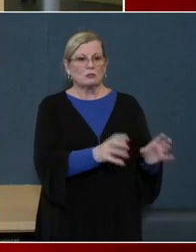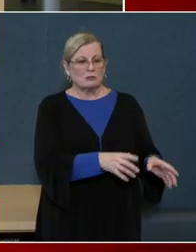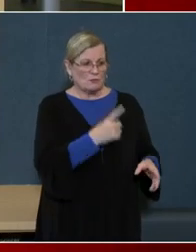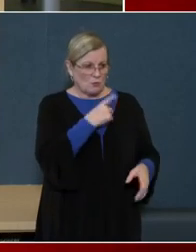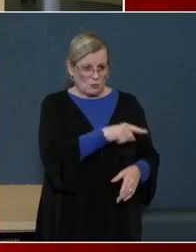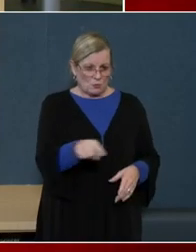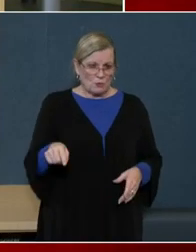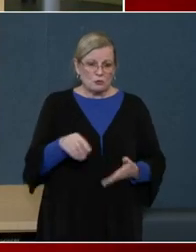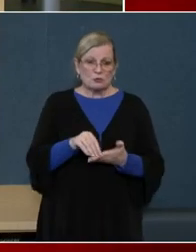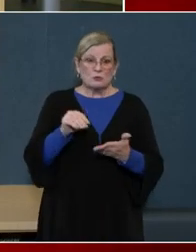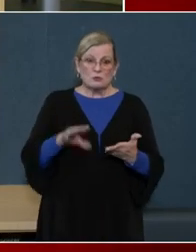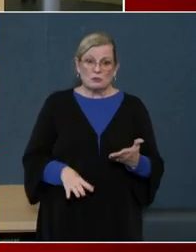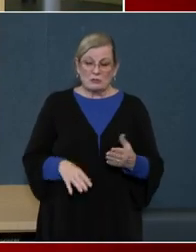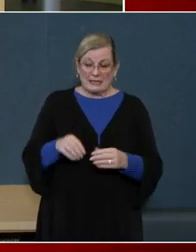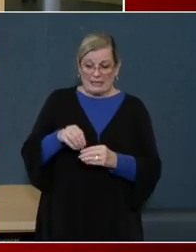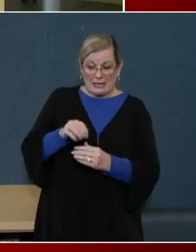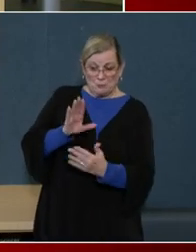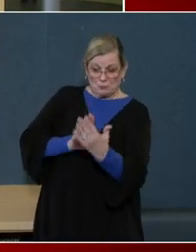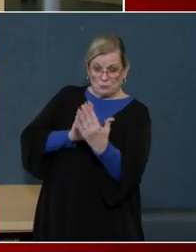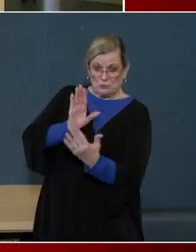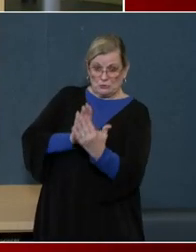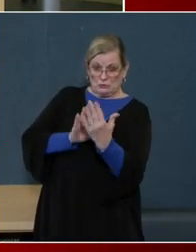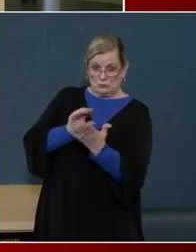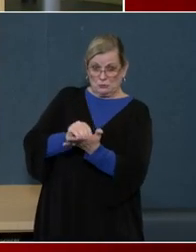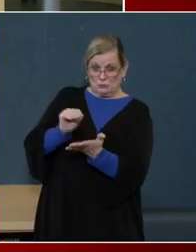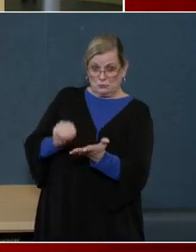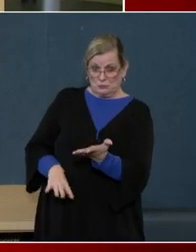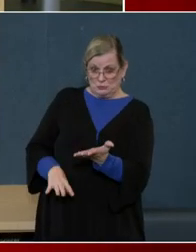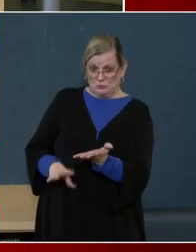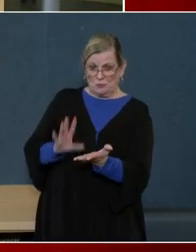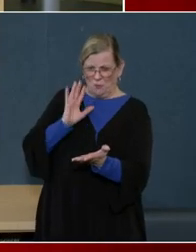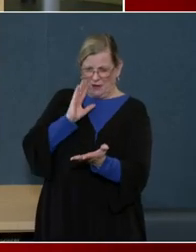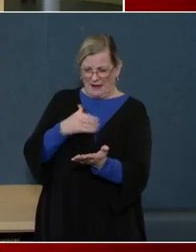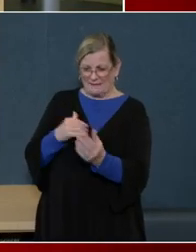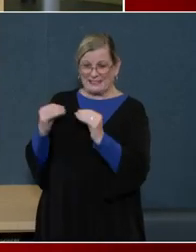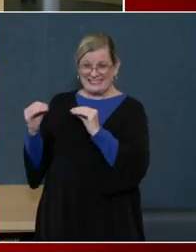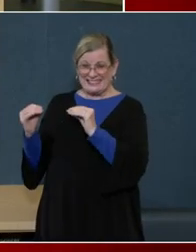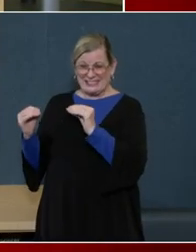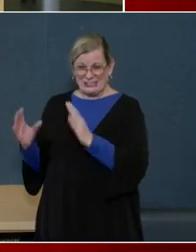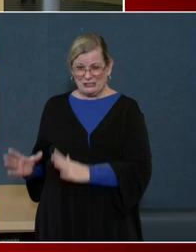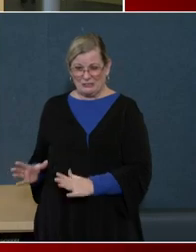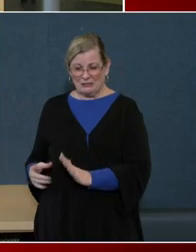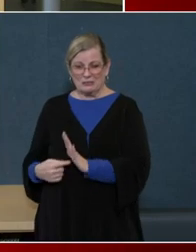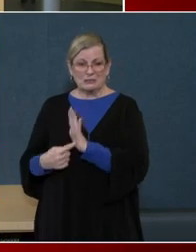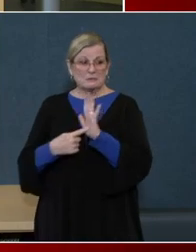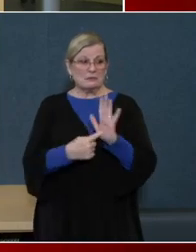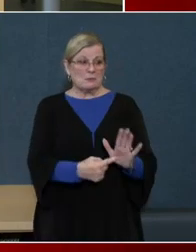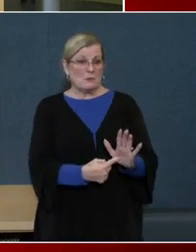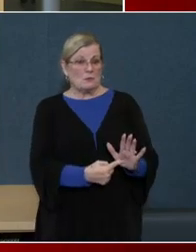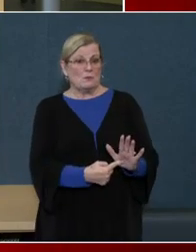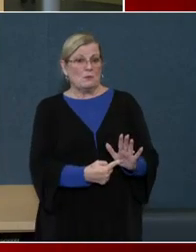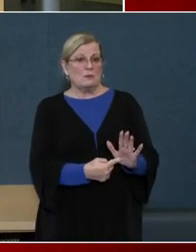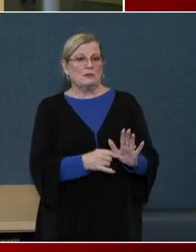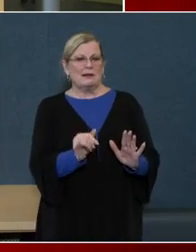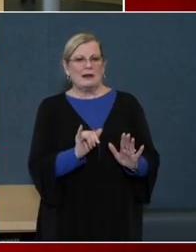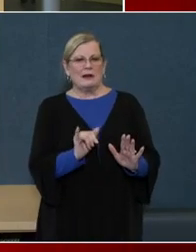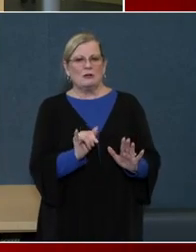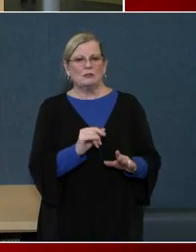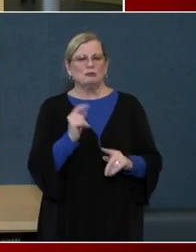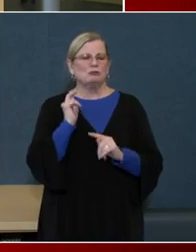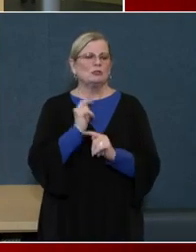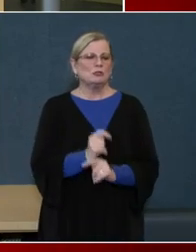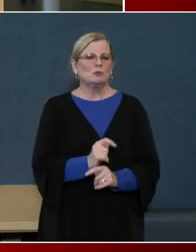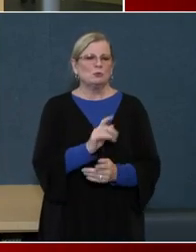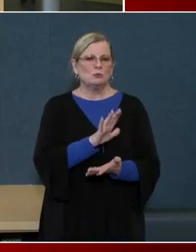learning classrooms, they will be with a teacher that will mirror the traditional school day, and they will be with that teacher for the